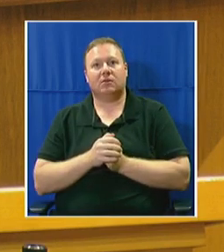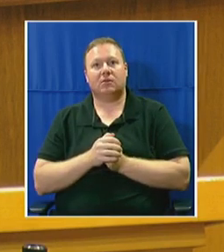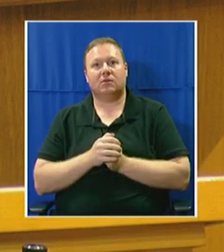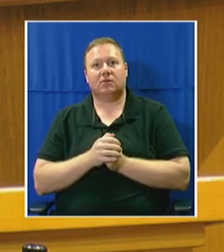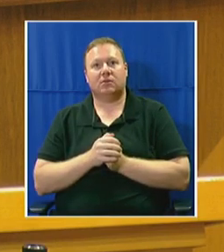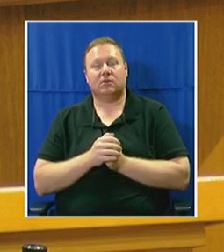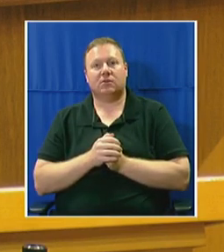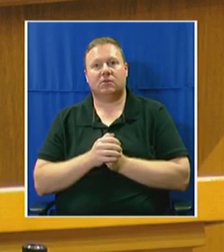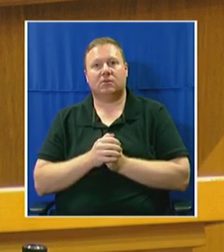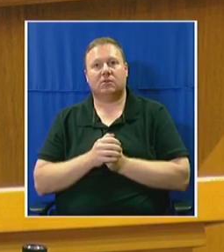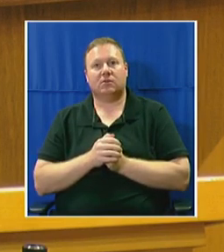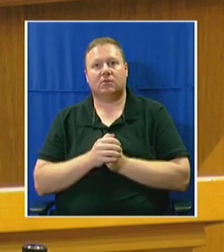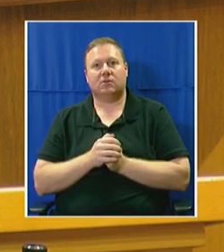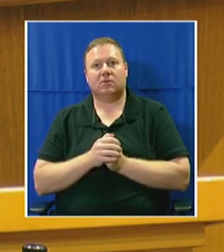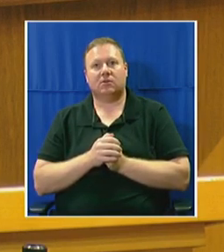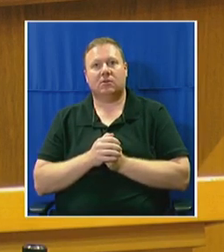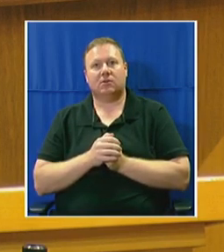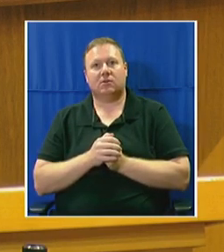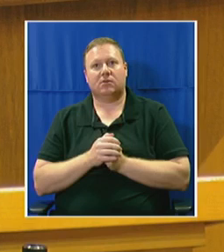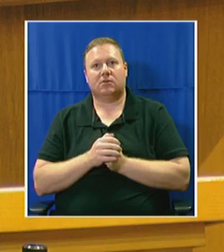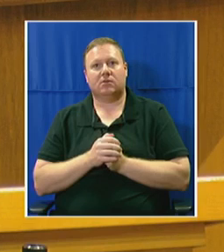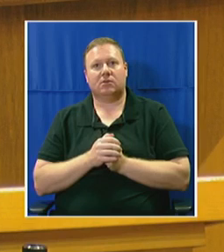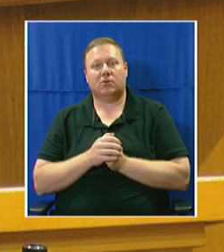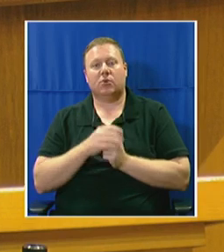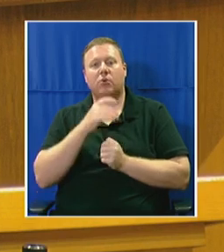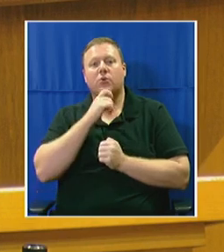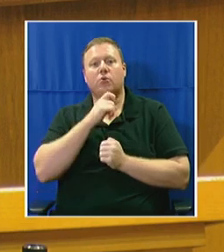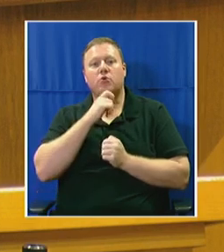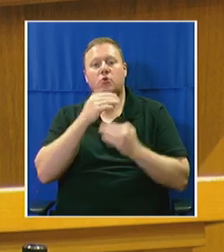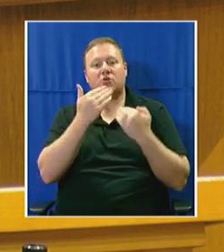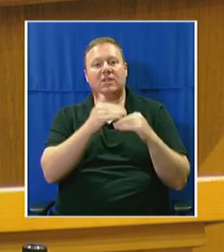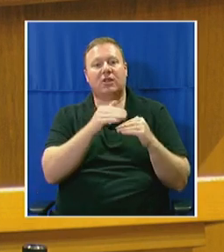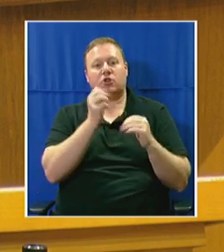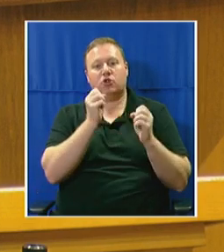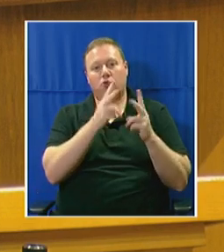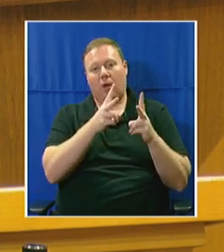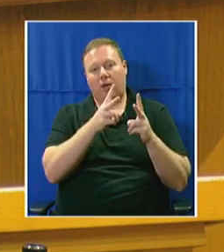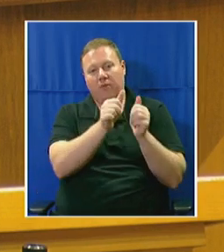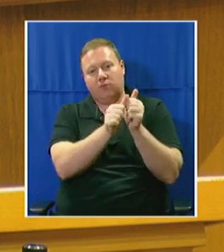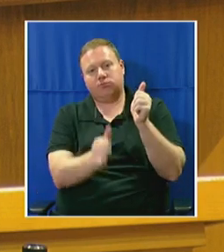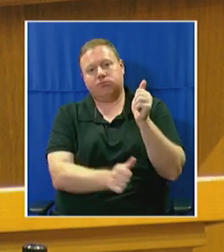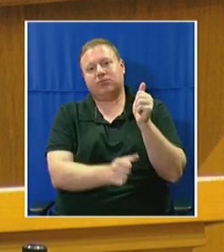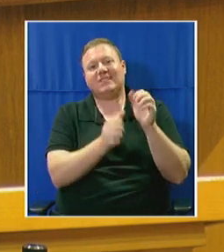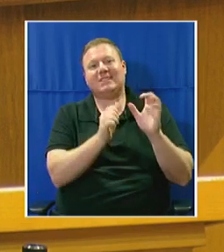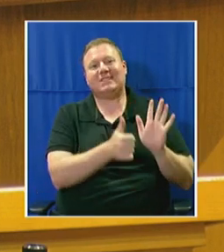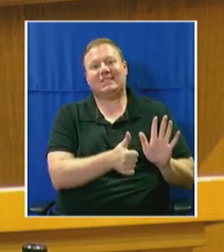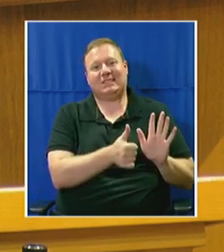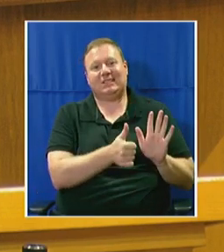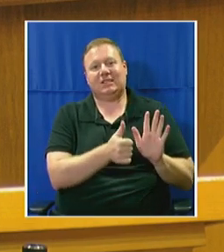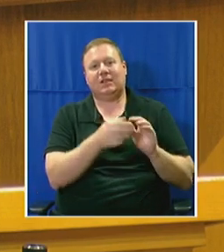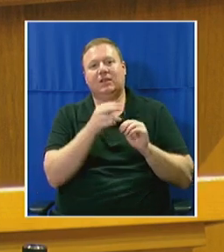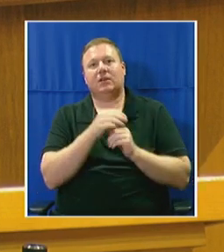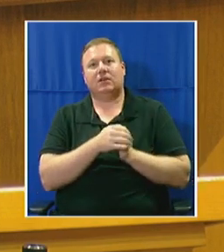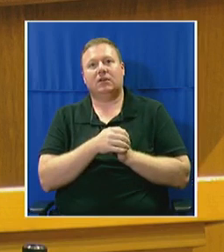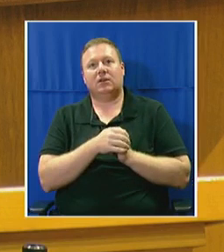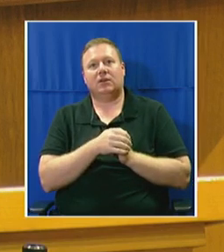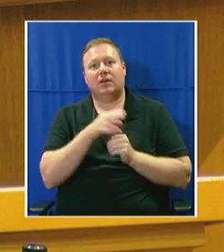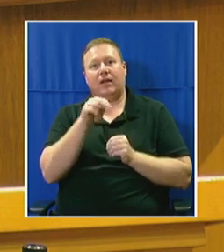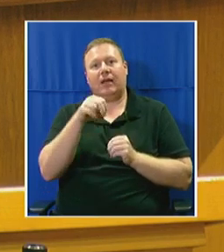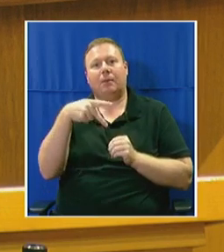having considered the removal from Office of advocate Deputy National director of public prosecutions and